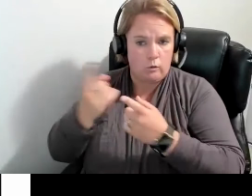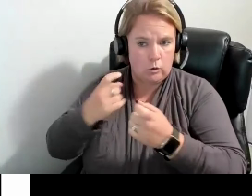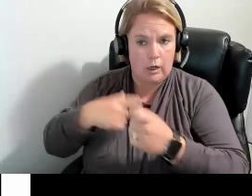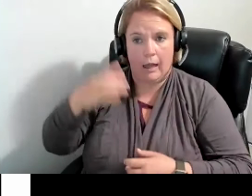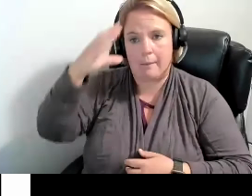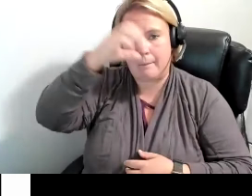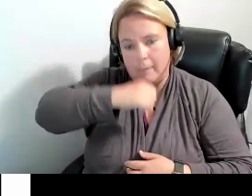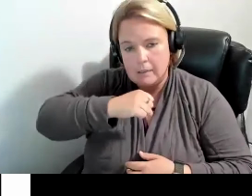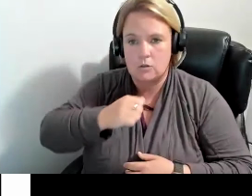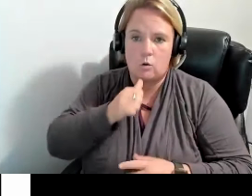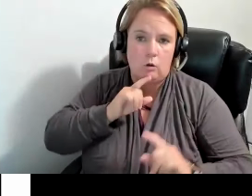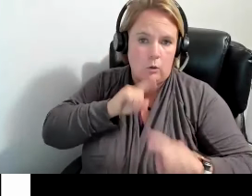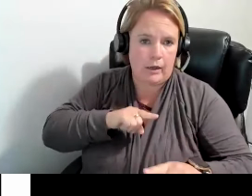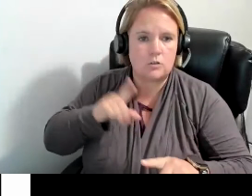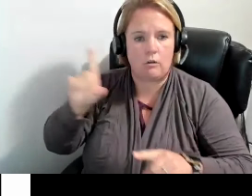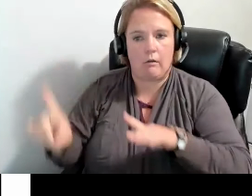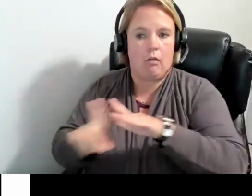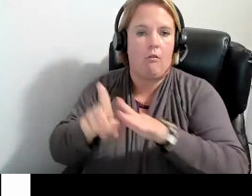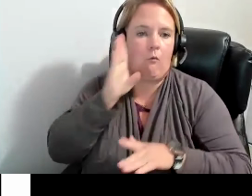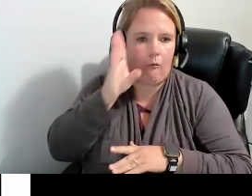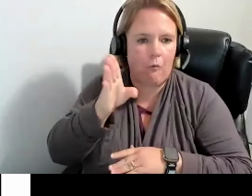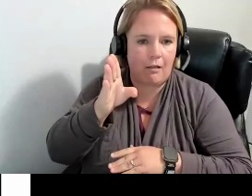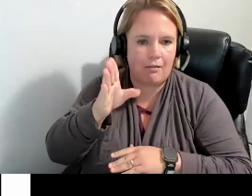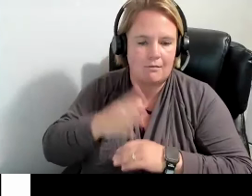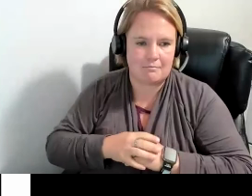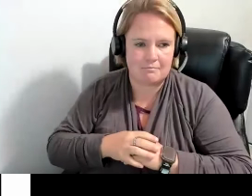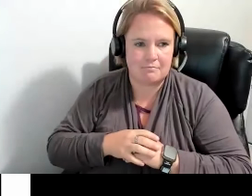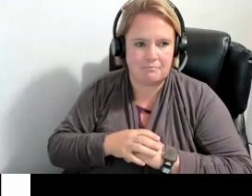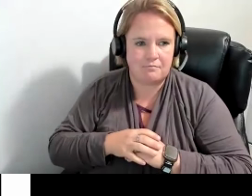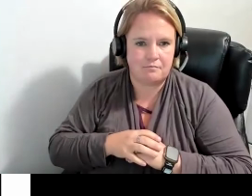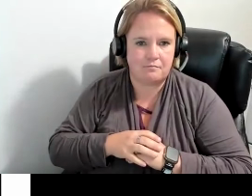missing, they may jump in and chime in throughout the presentation as well.